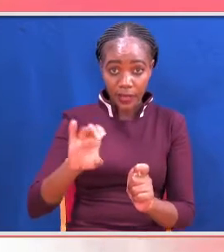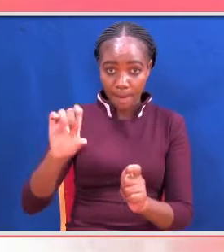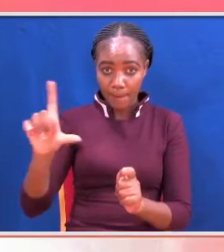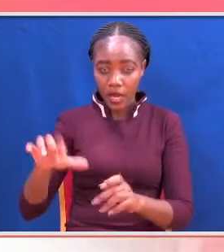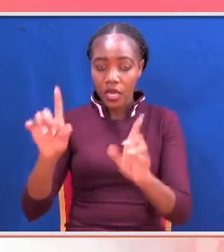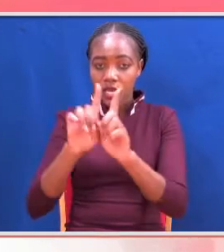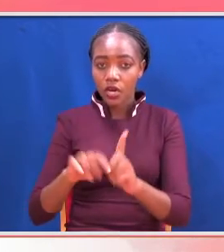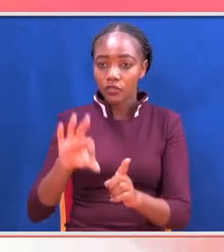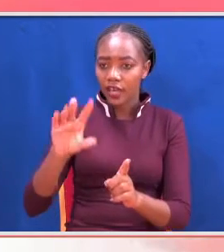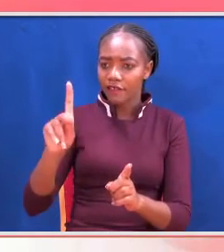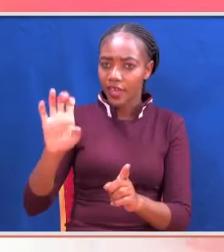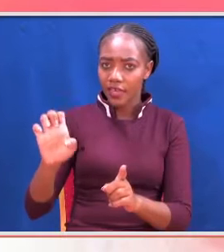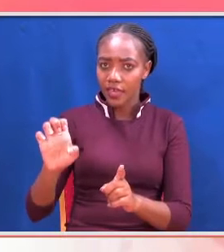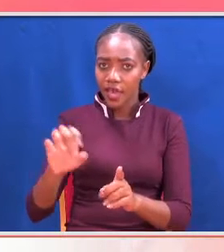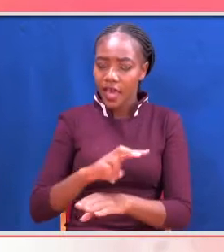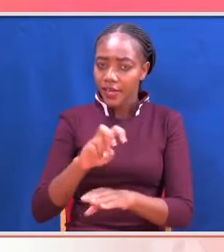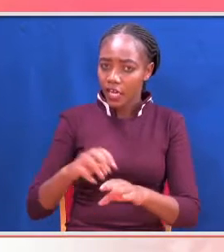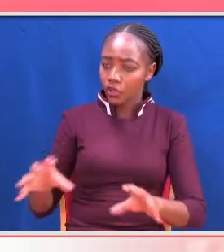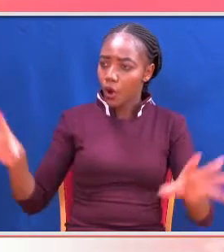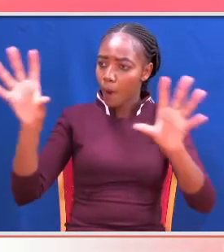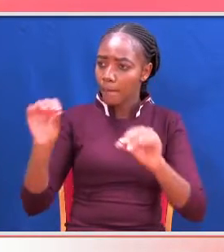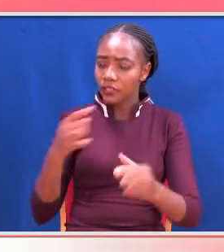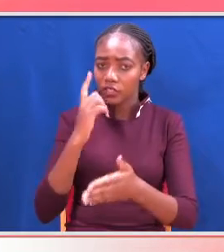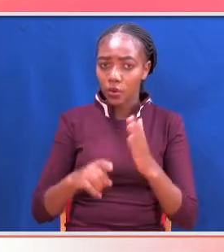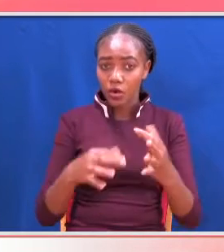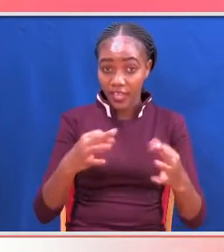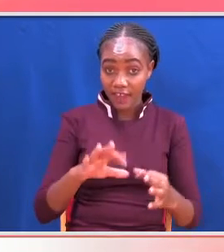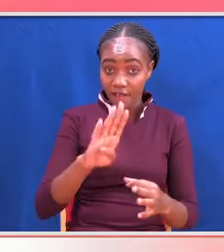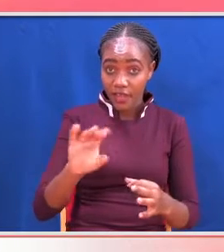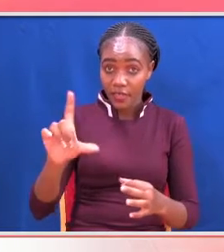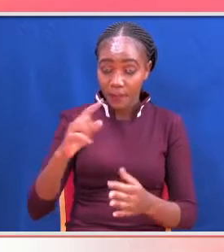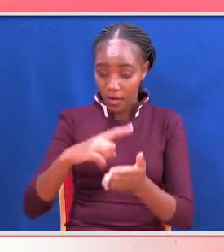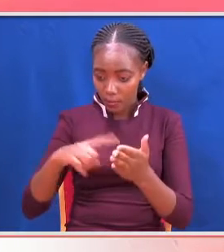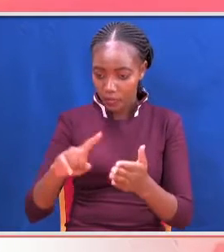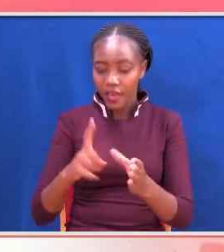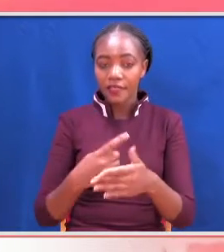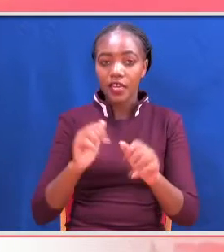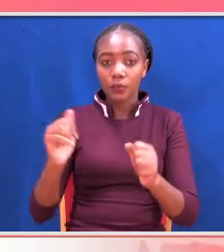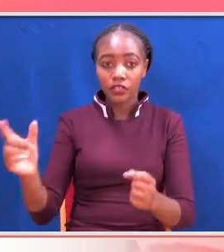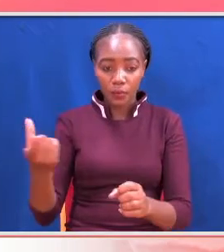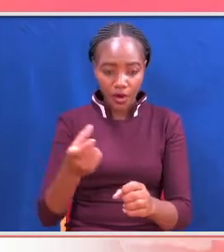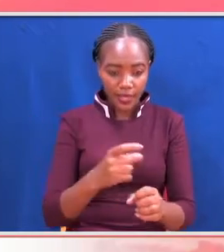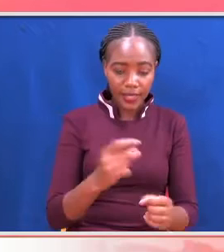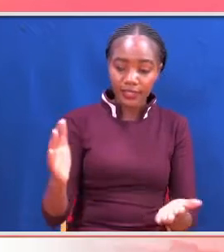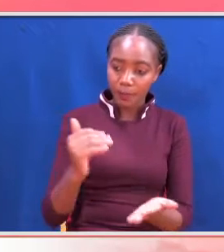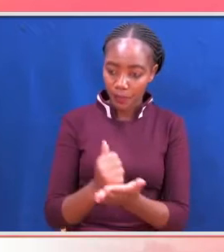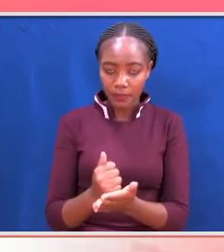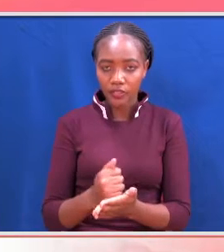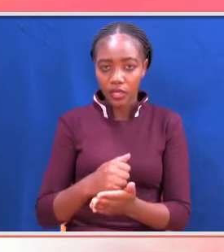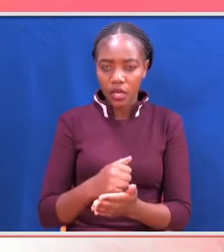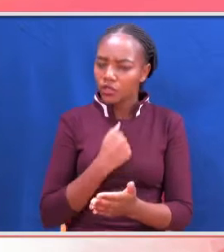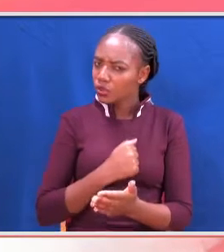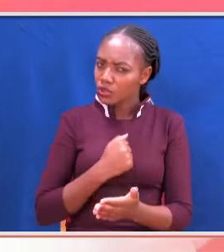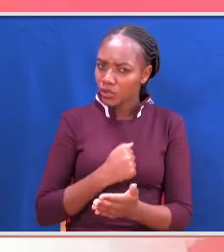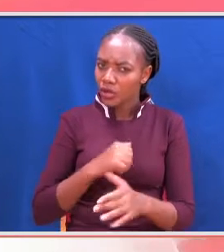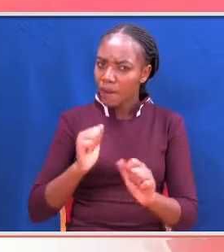National President Dr. Habil Olaka, the bill, if passed, would result in increased unemployment as employers who are struggling due